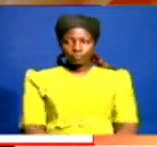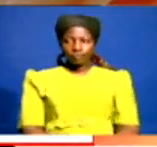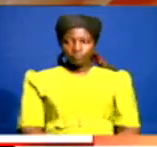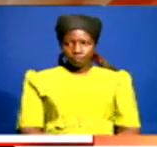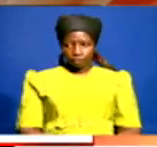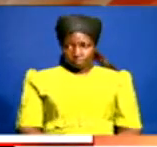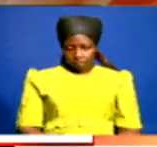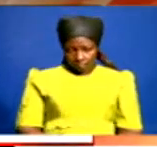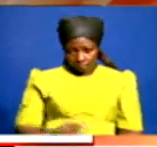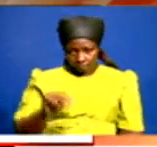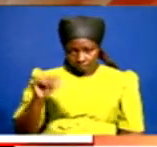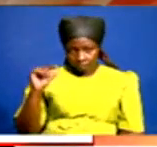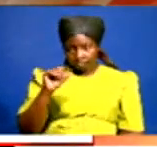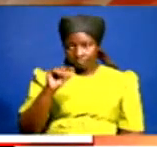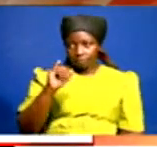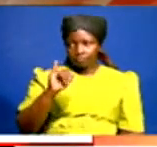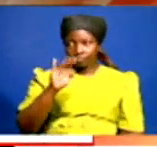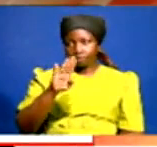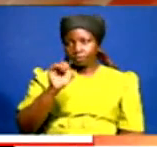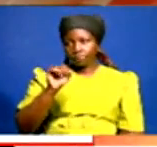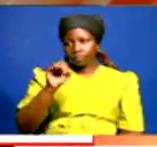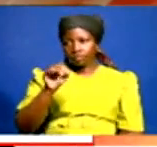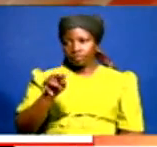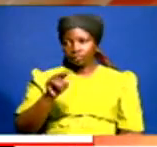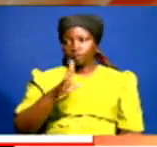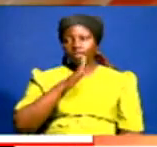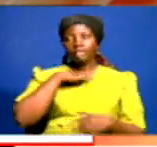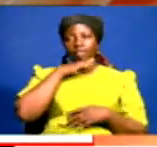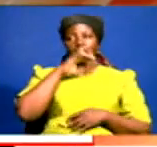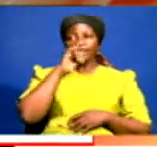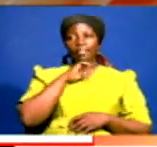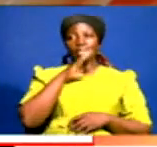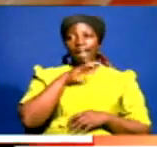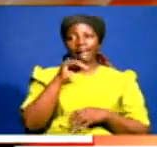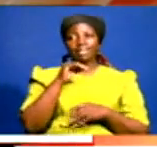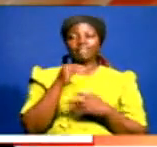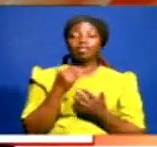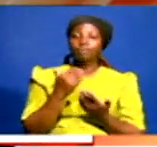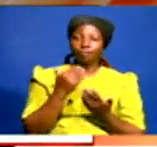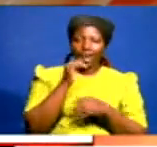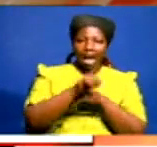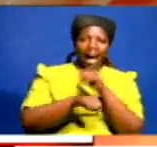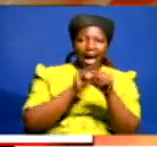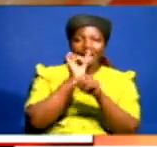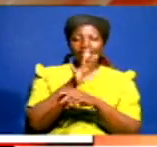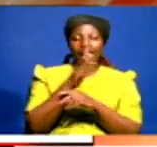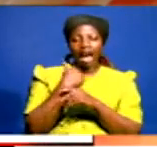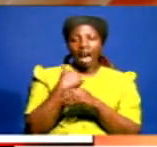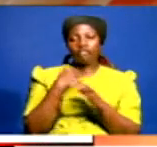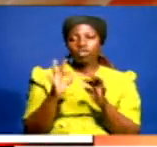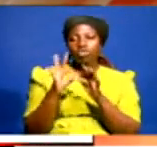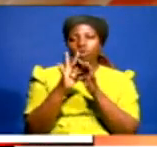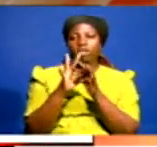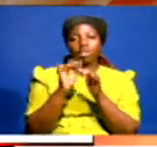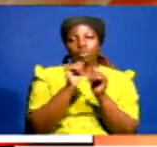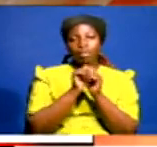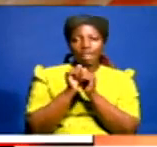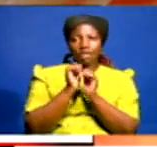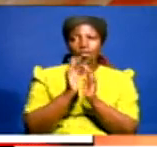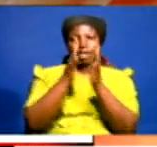So Gibson Gathumbugwa passed on, and creatives have come together to celebrate his life and give their tributes at